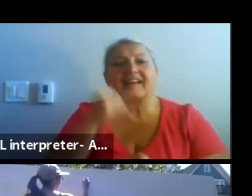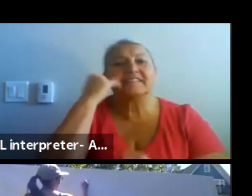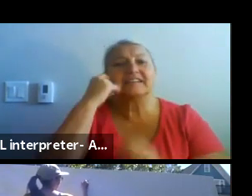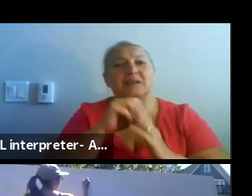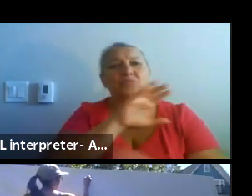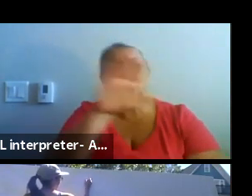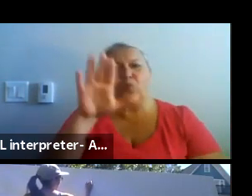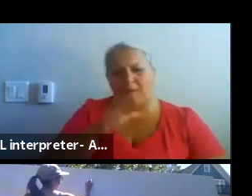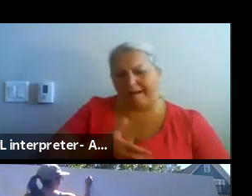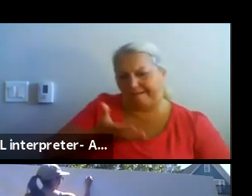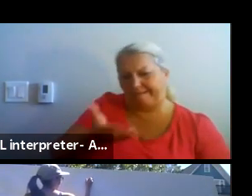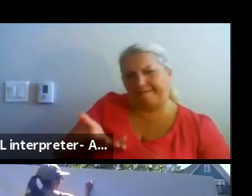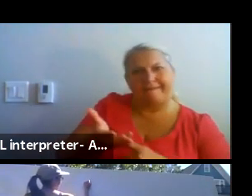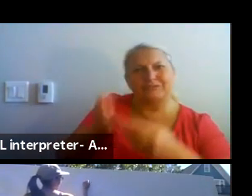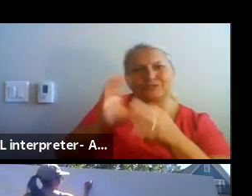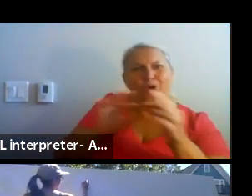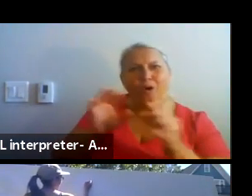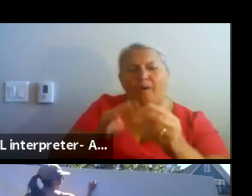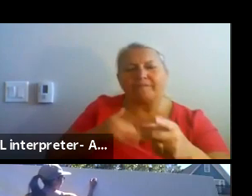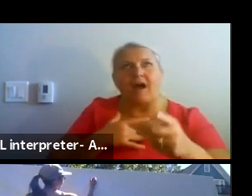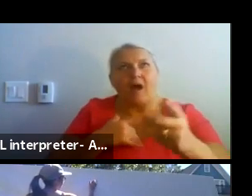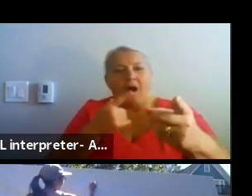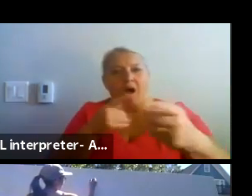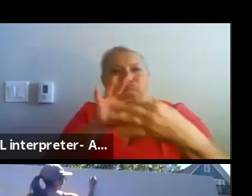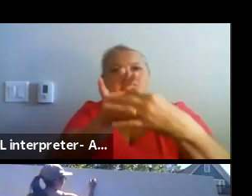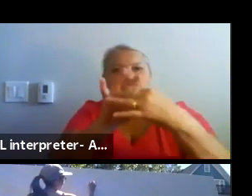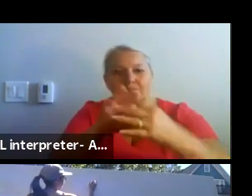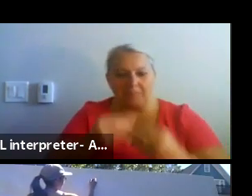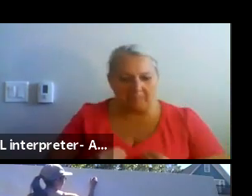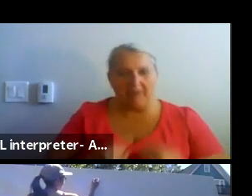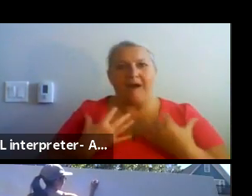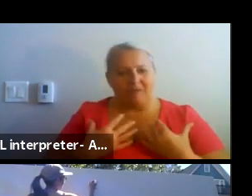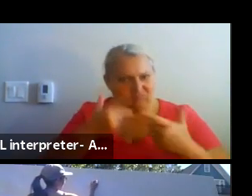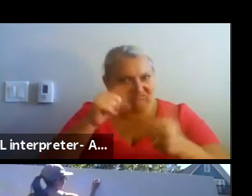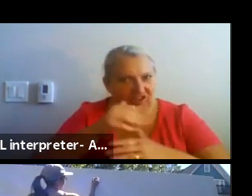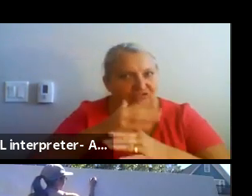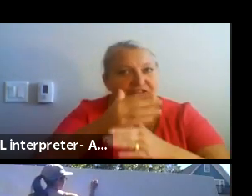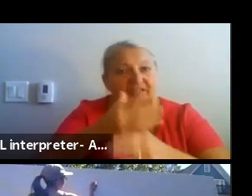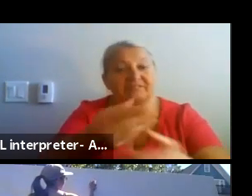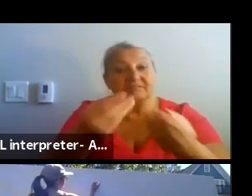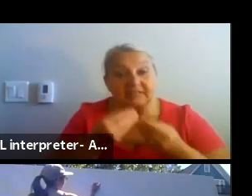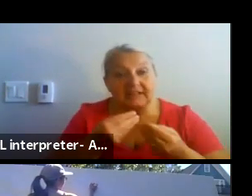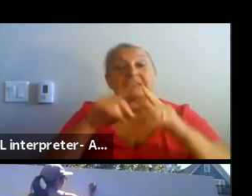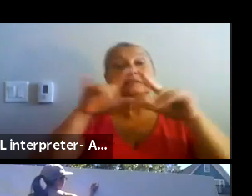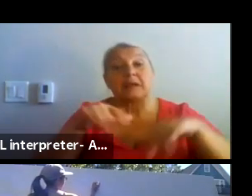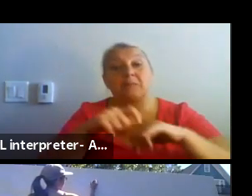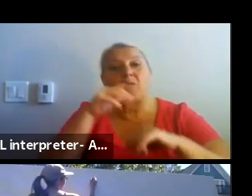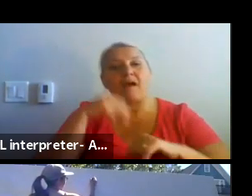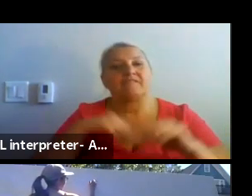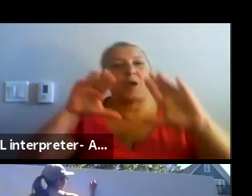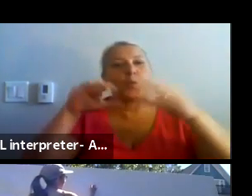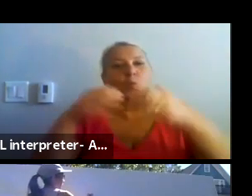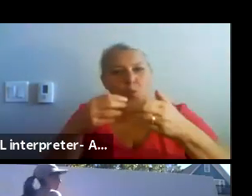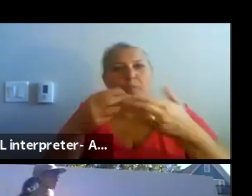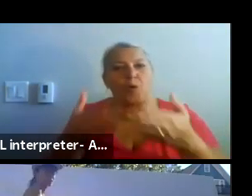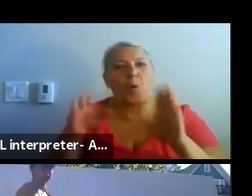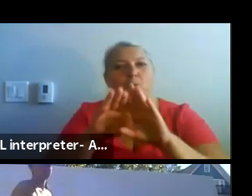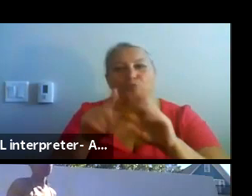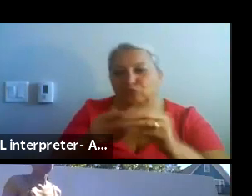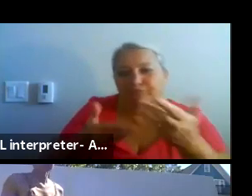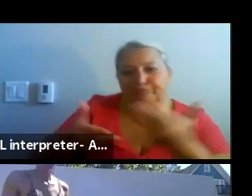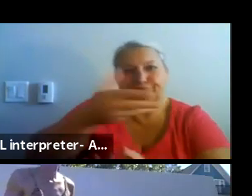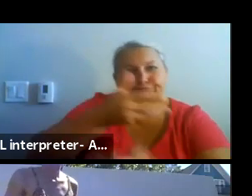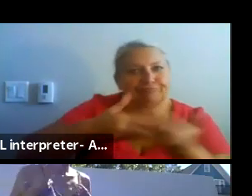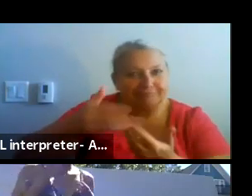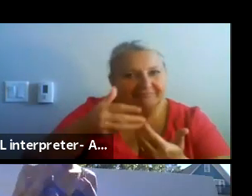inspired by this process now and at any time. And then finally, we will engage in a group closing. So what we do